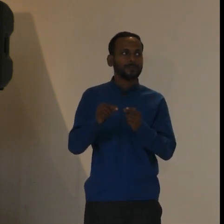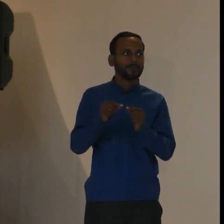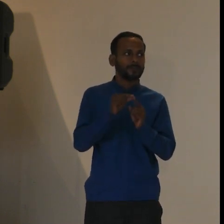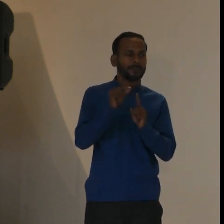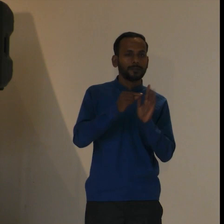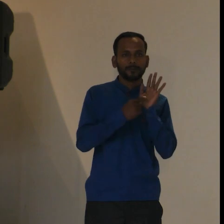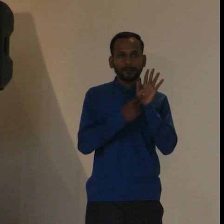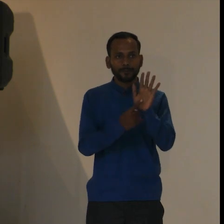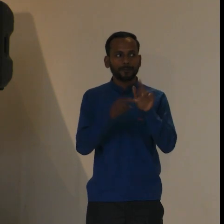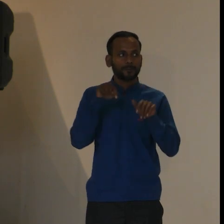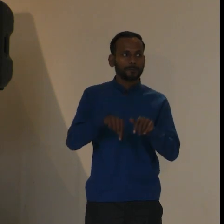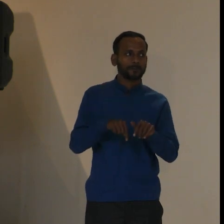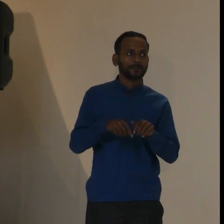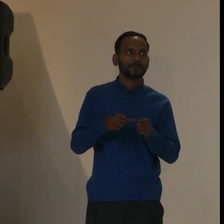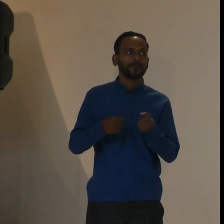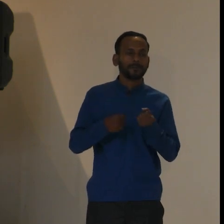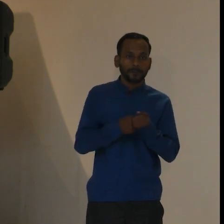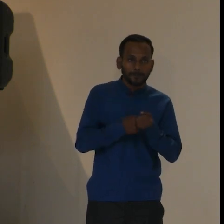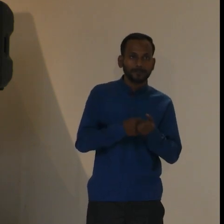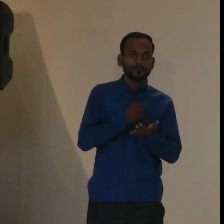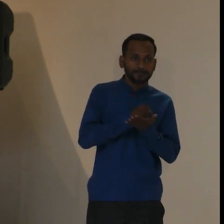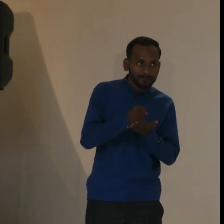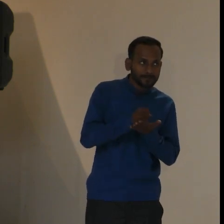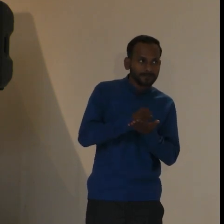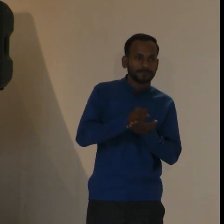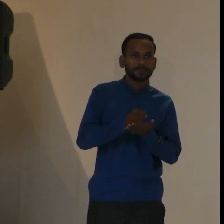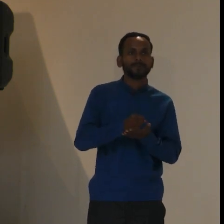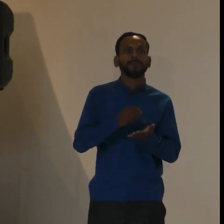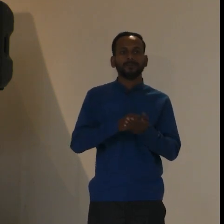in Konkani. But it is an effort to make our